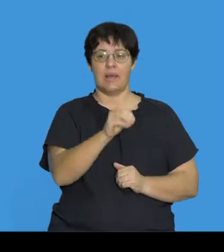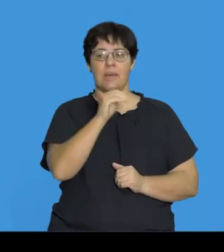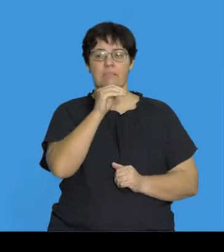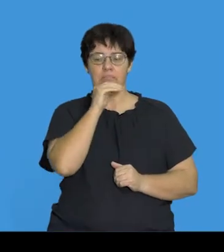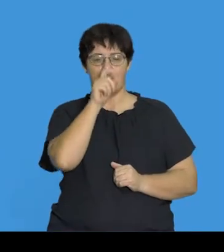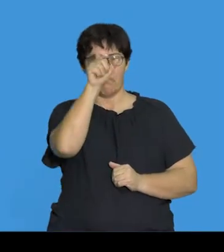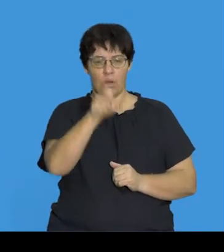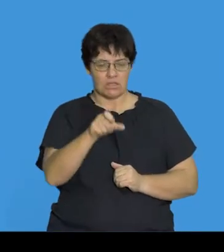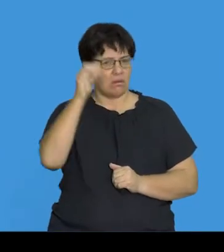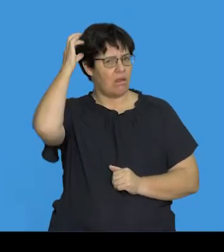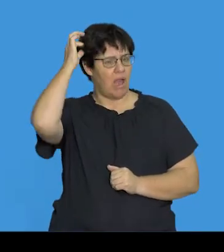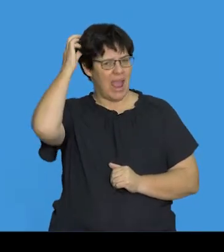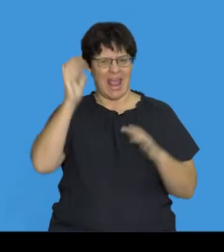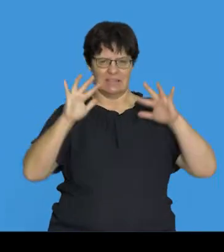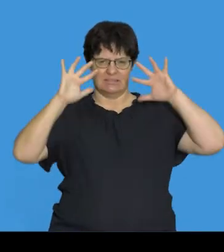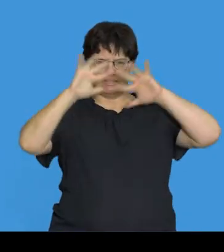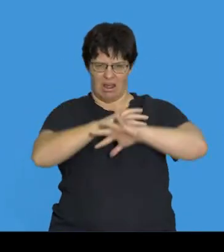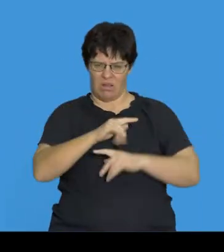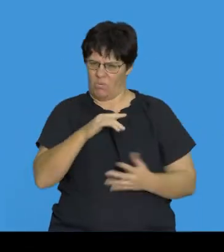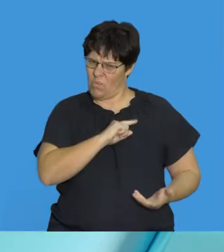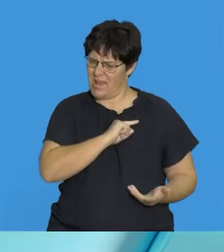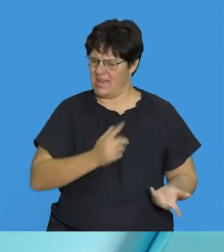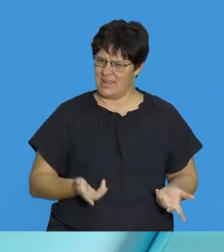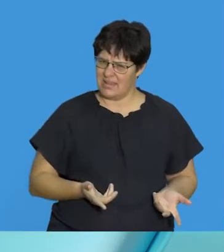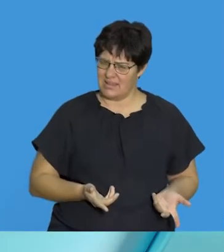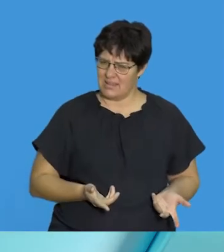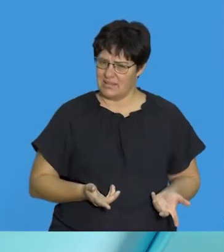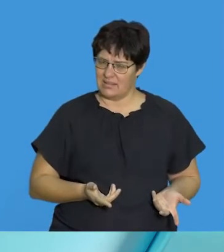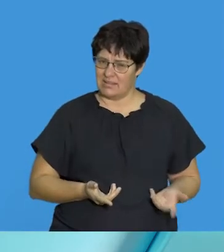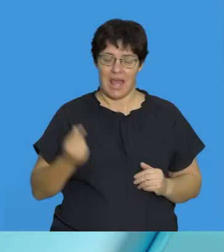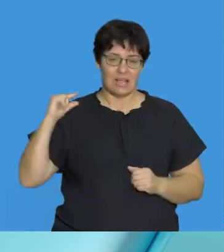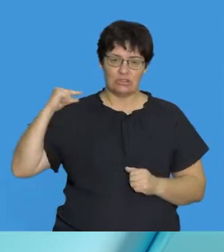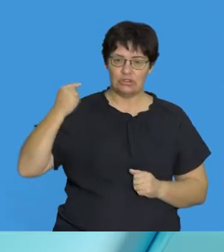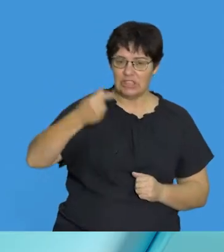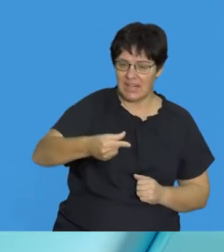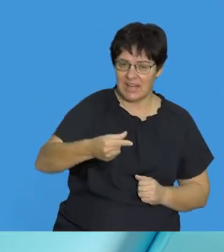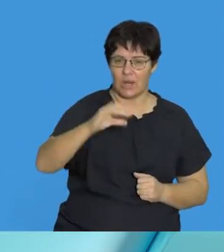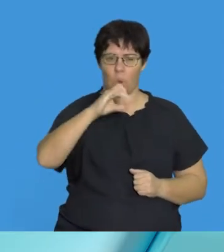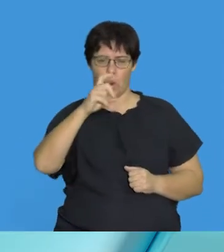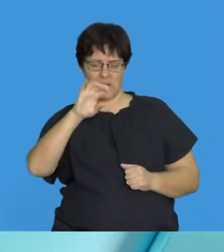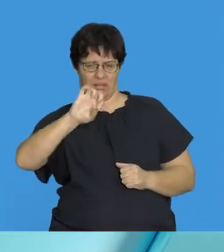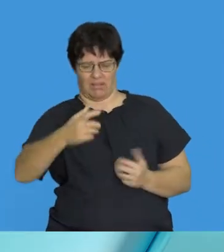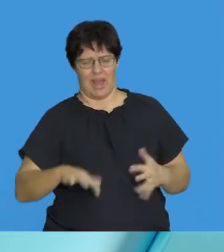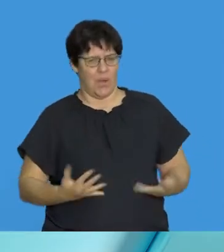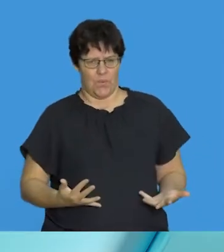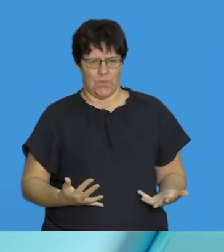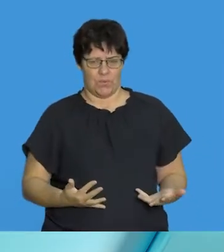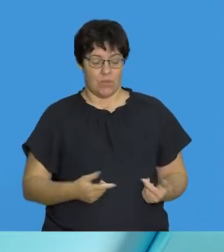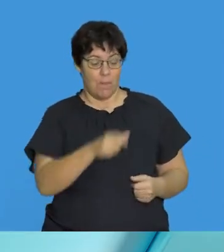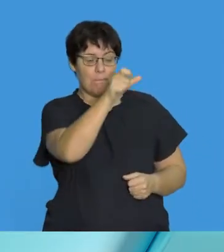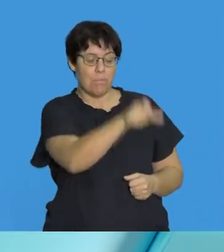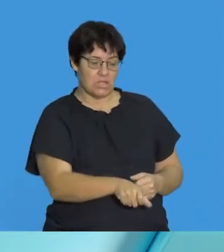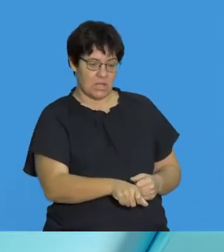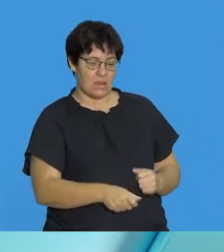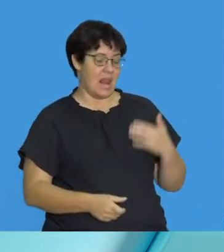having dark hair? For that matter, how do genes code for characteristics? So what is it that determines whether someone